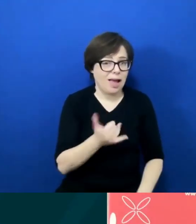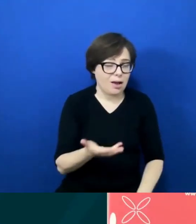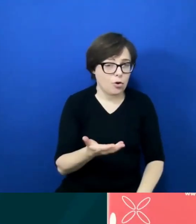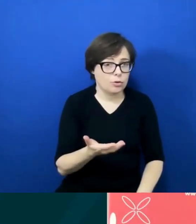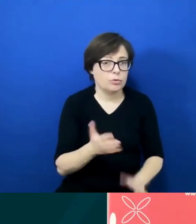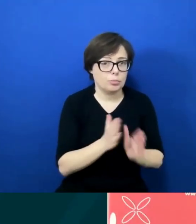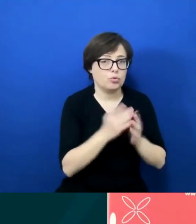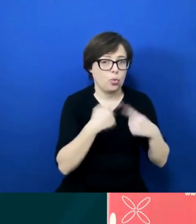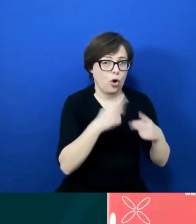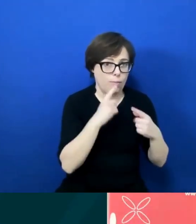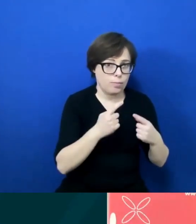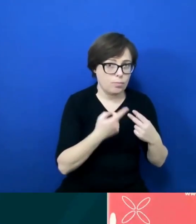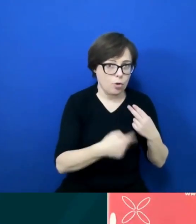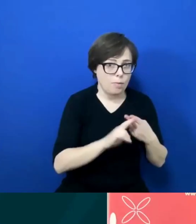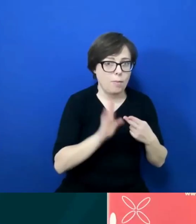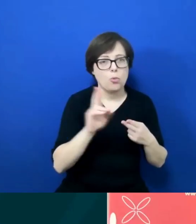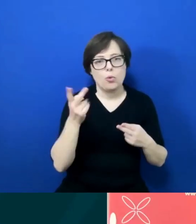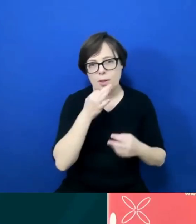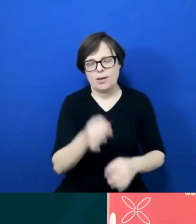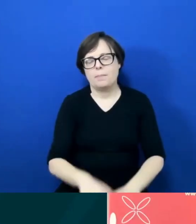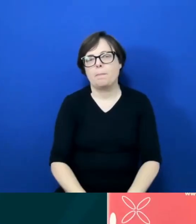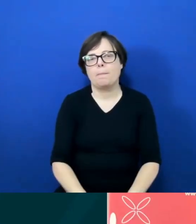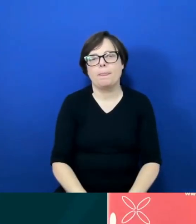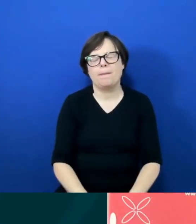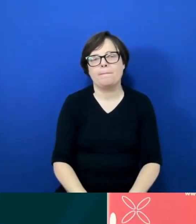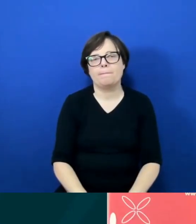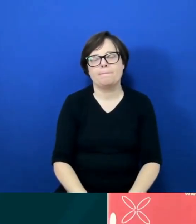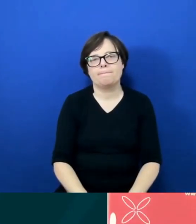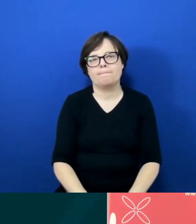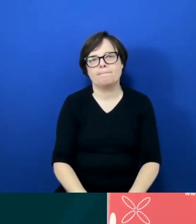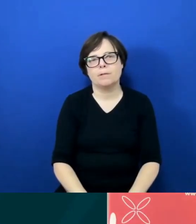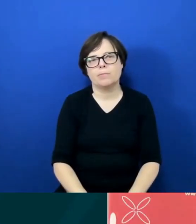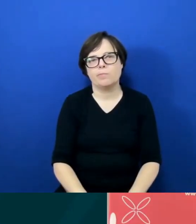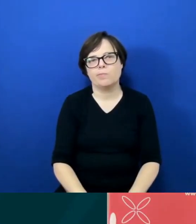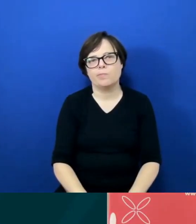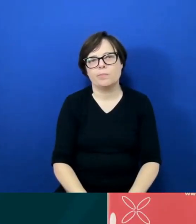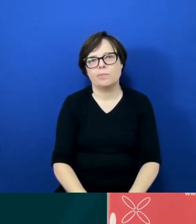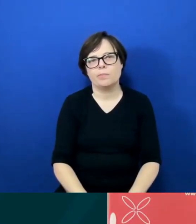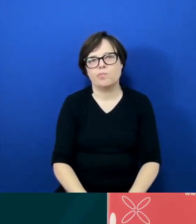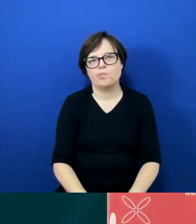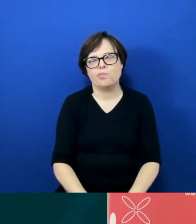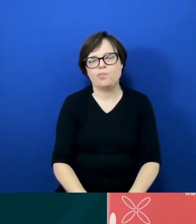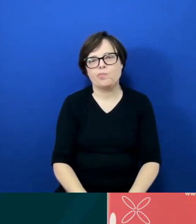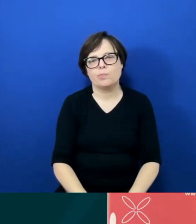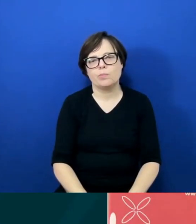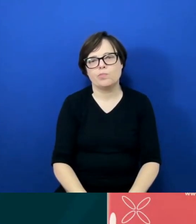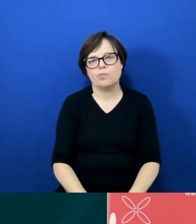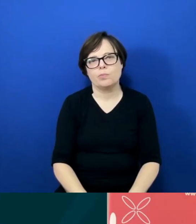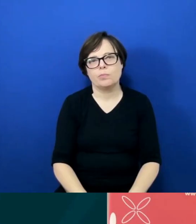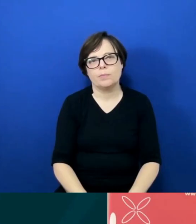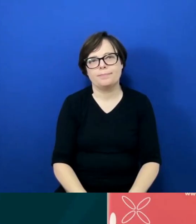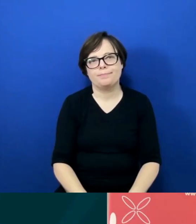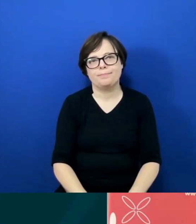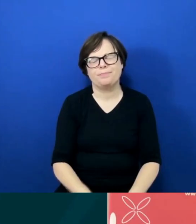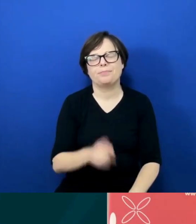I will ask a second question. Okay, so to plant trees in the cities, of course, we all have the same